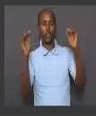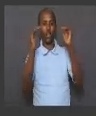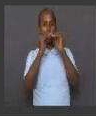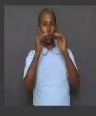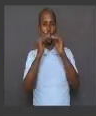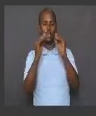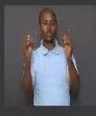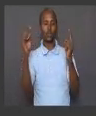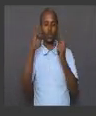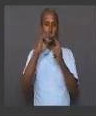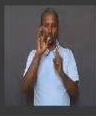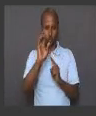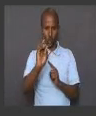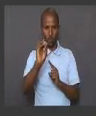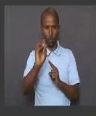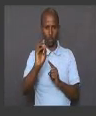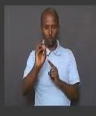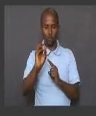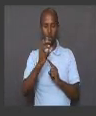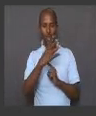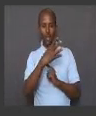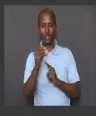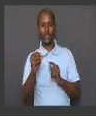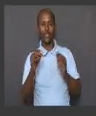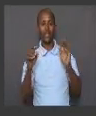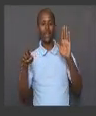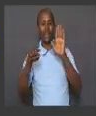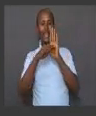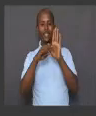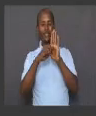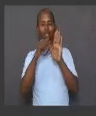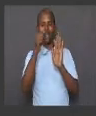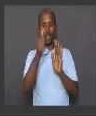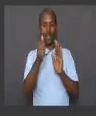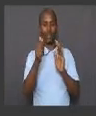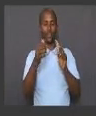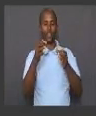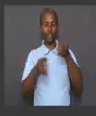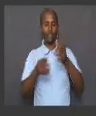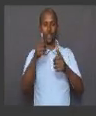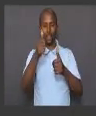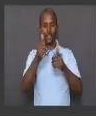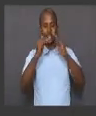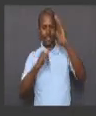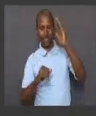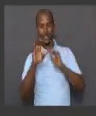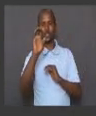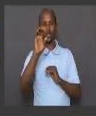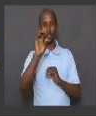equal to 0 and negative a if a is less than 0.